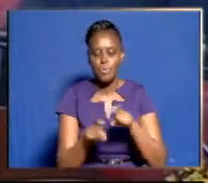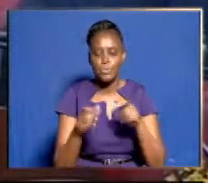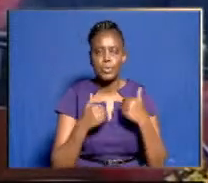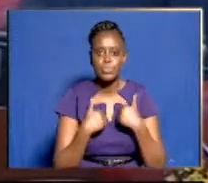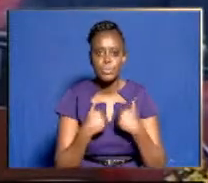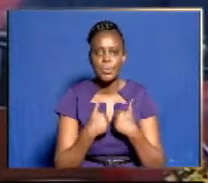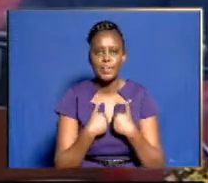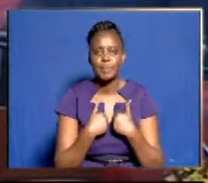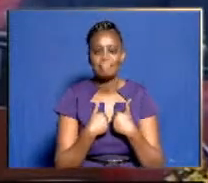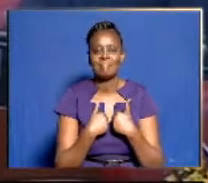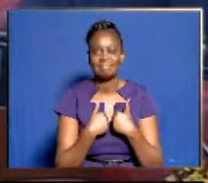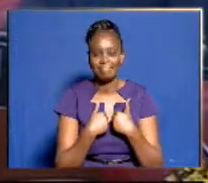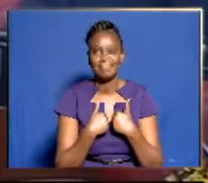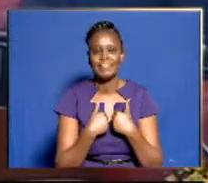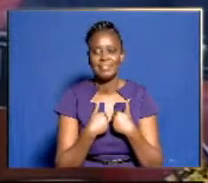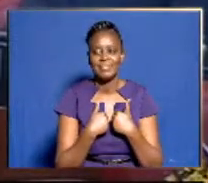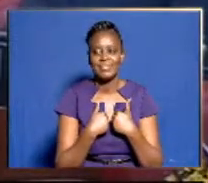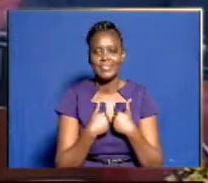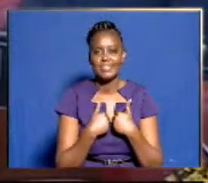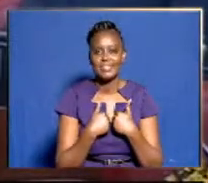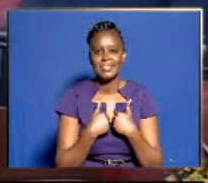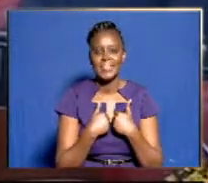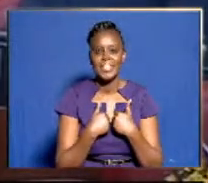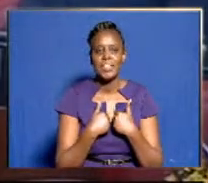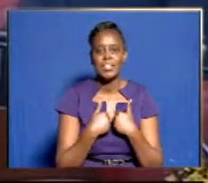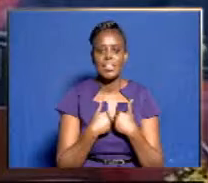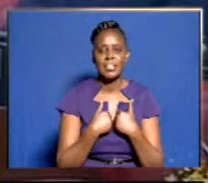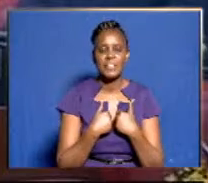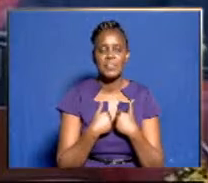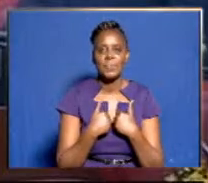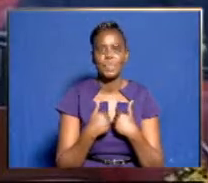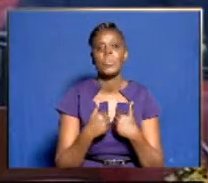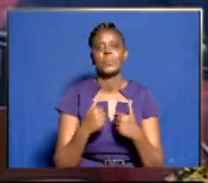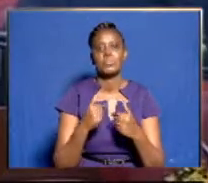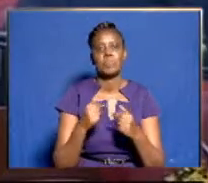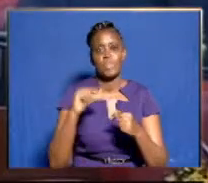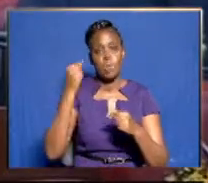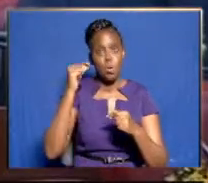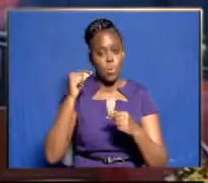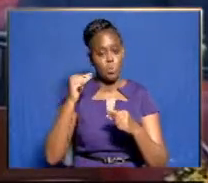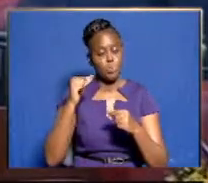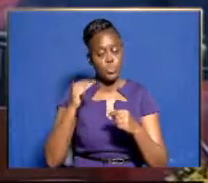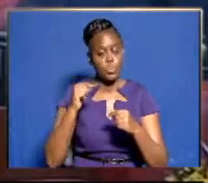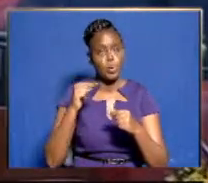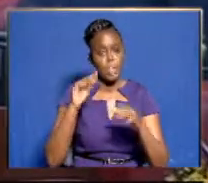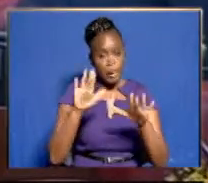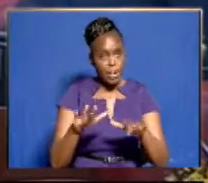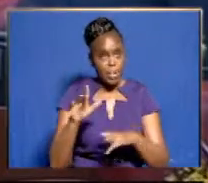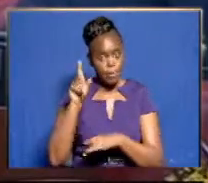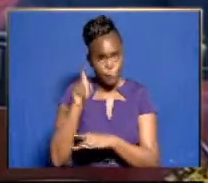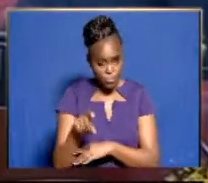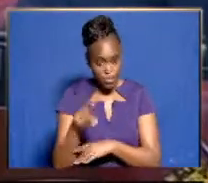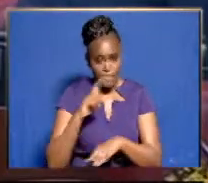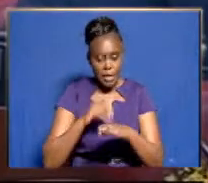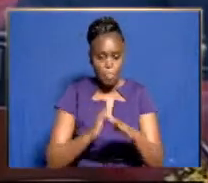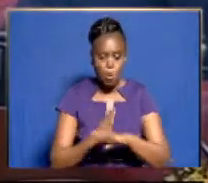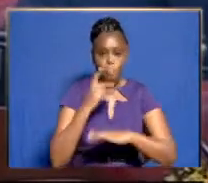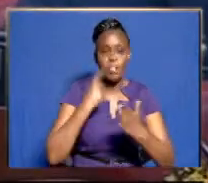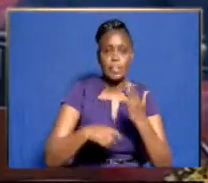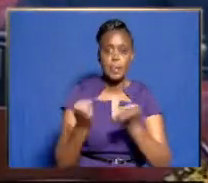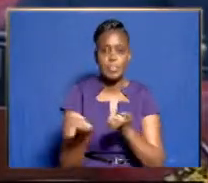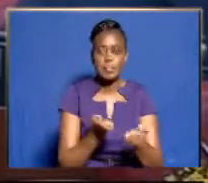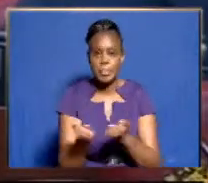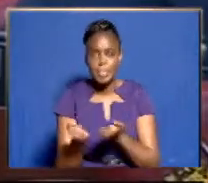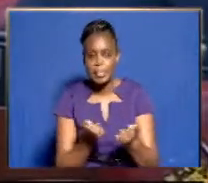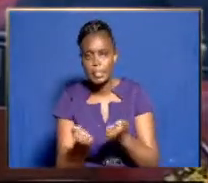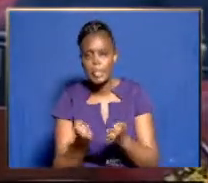Speaker. We should be careful not to kill the goose that lays the golden egg. Because when you overtax businesses, for